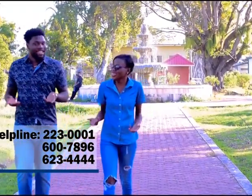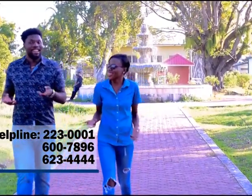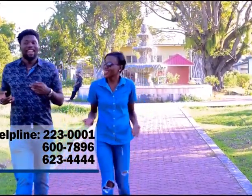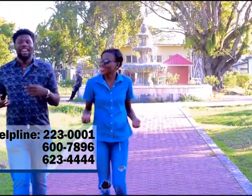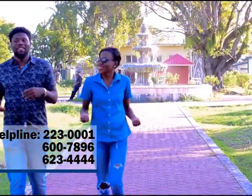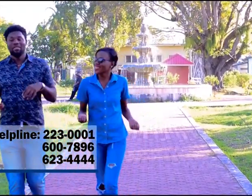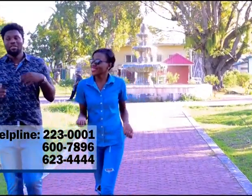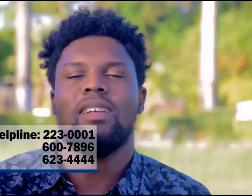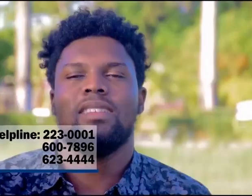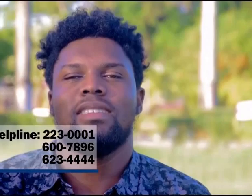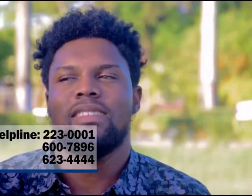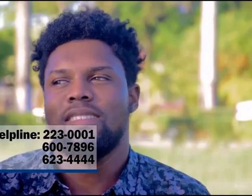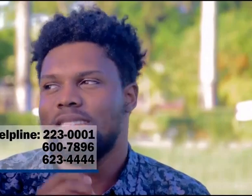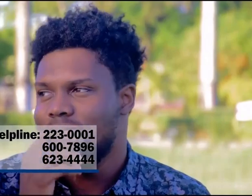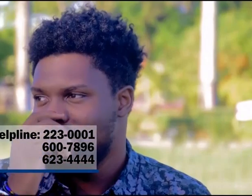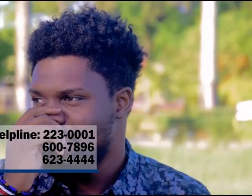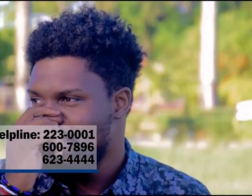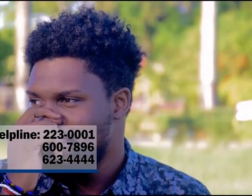223-0001,